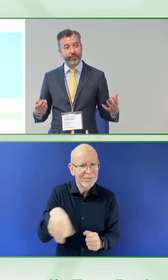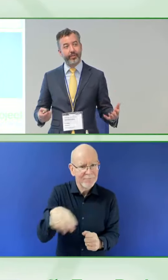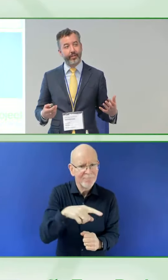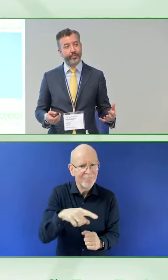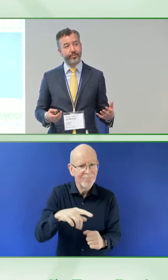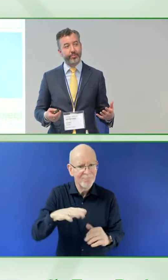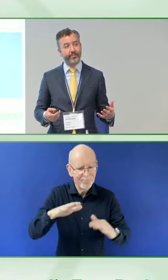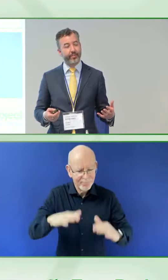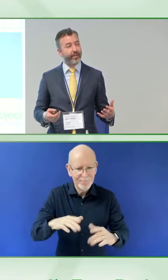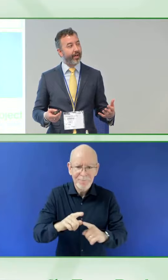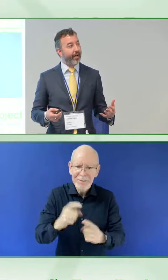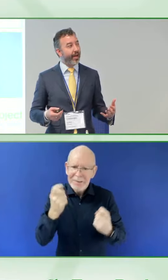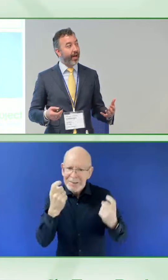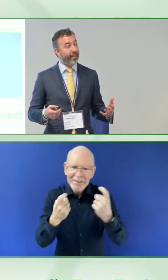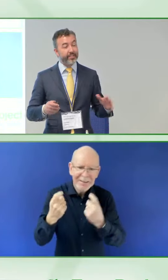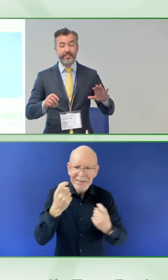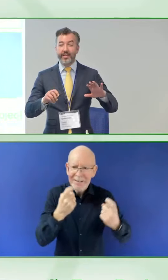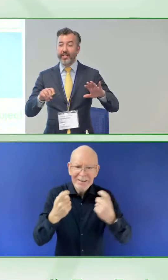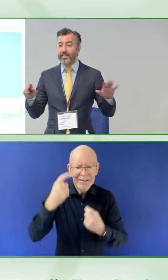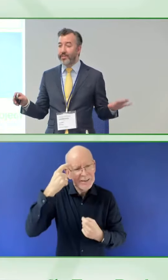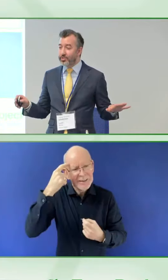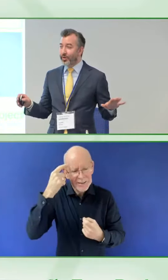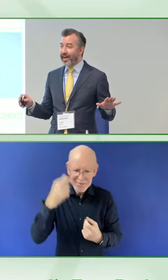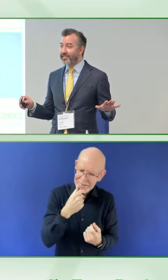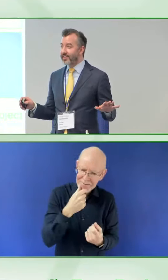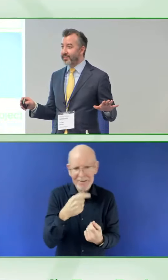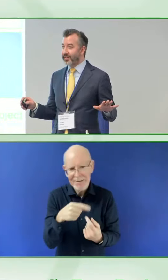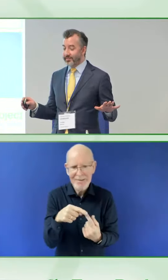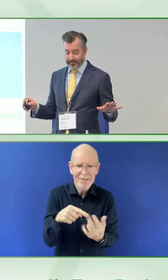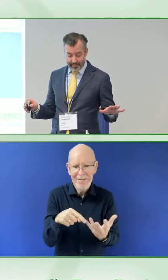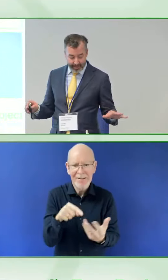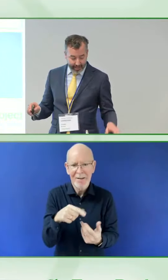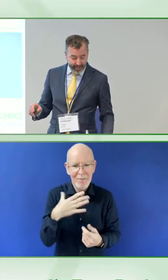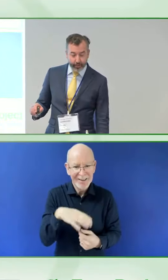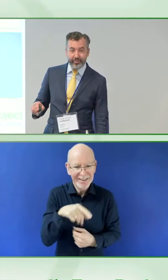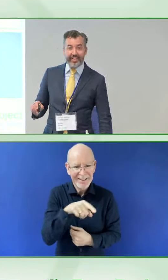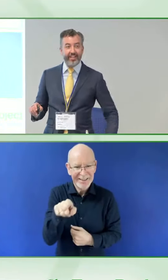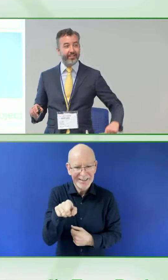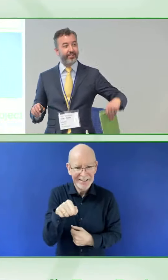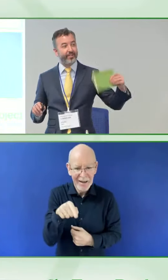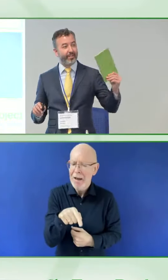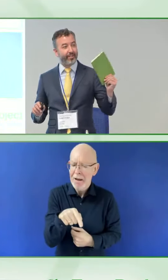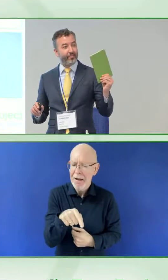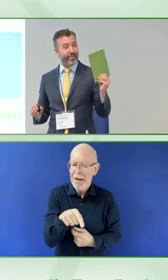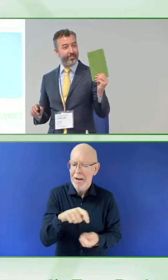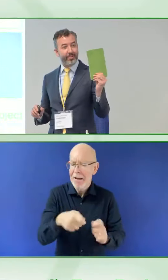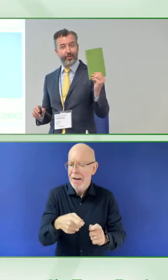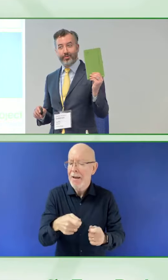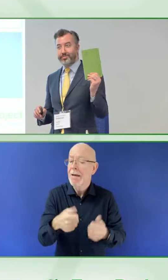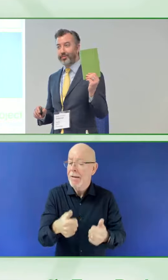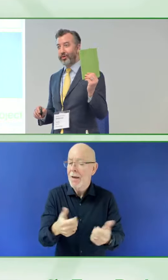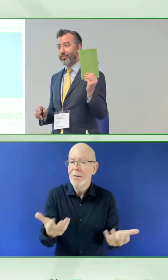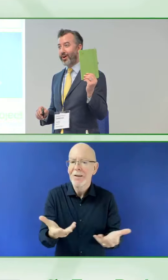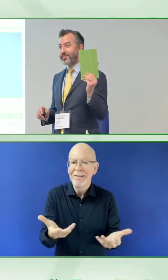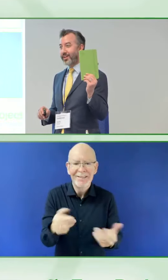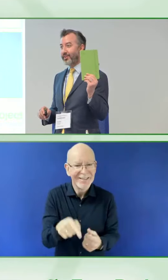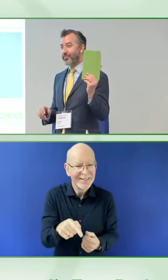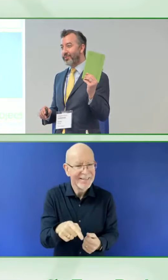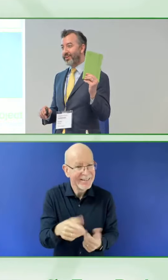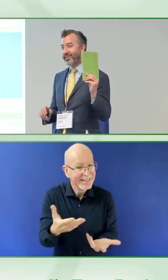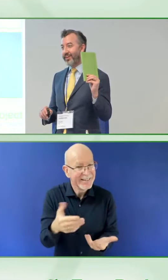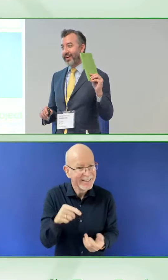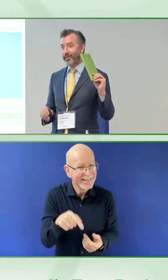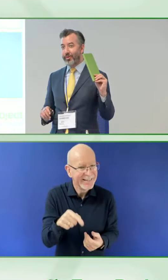hackathon that's fully inclusive? This is an individual activity. You'll need maybe your Zero